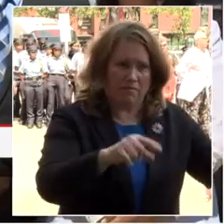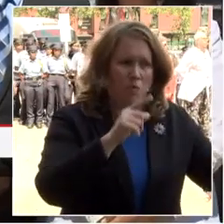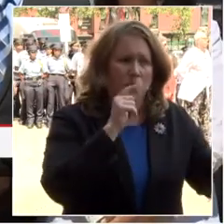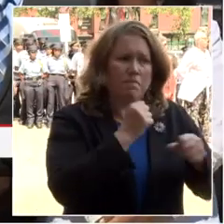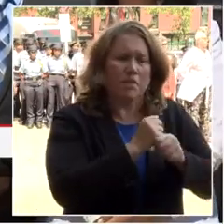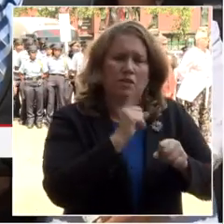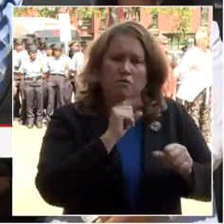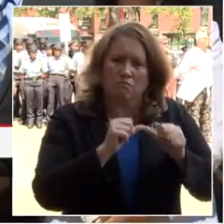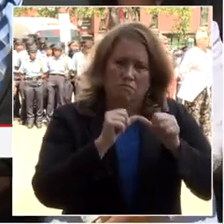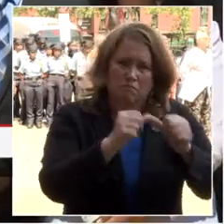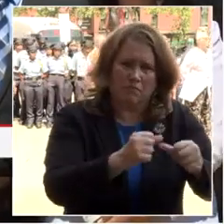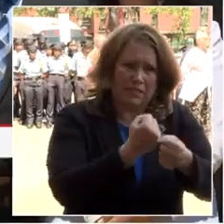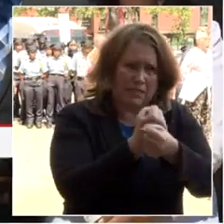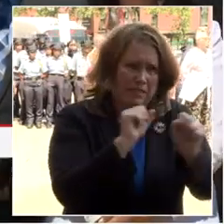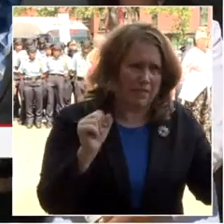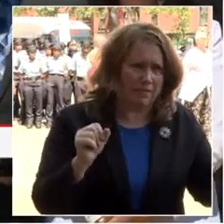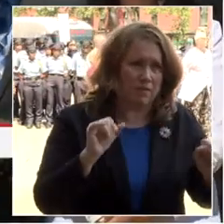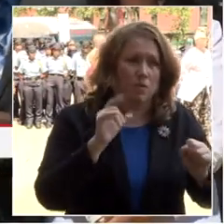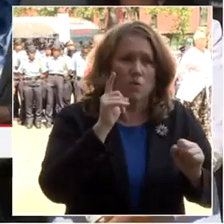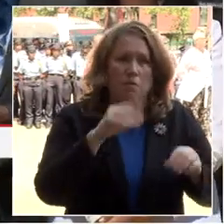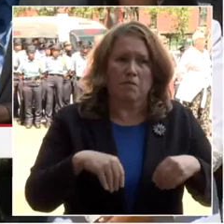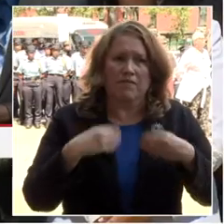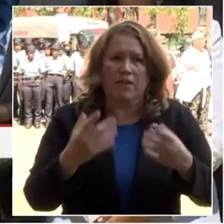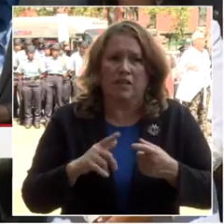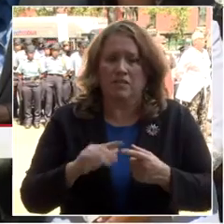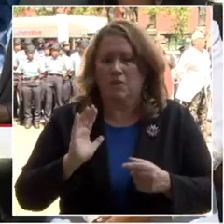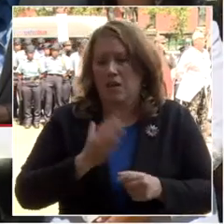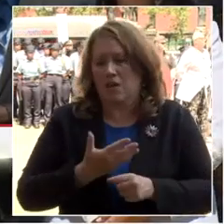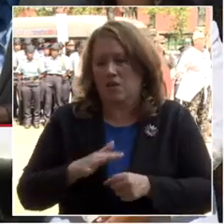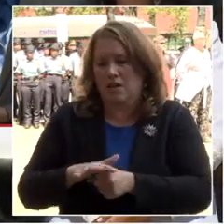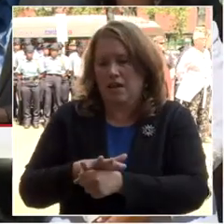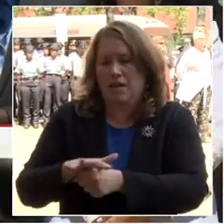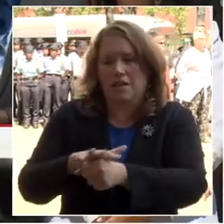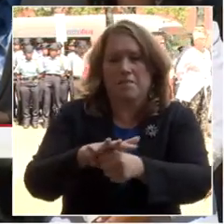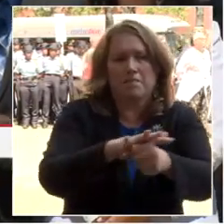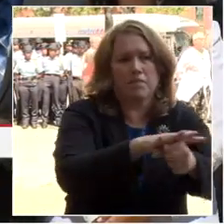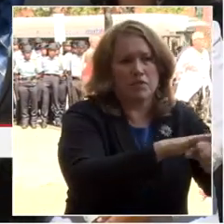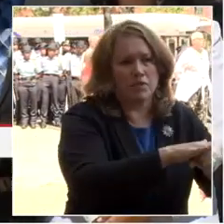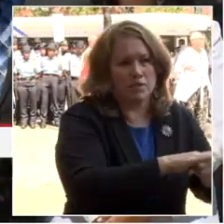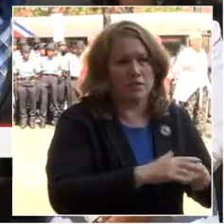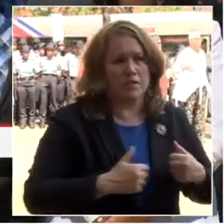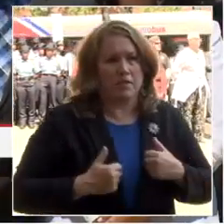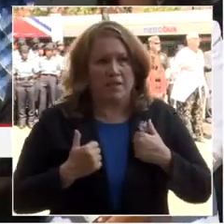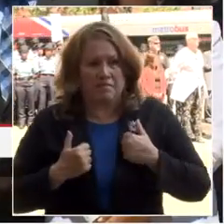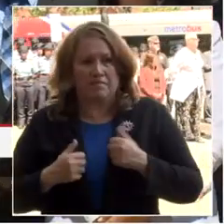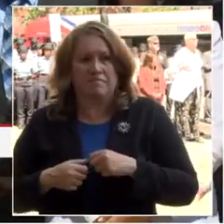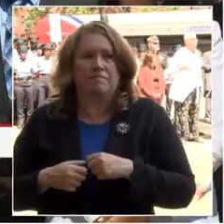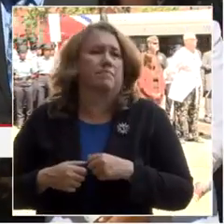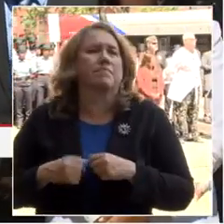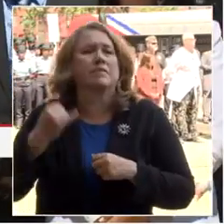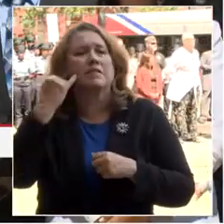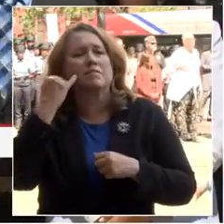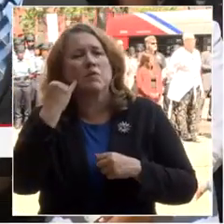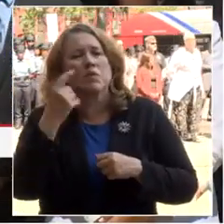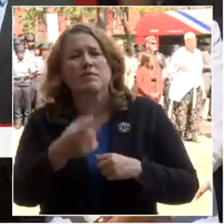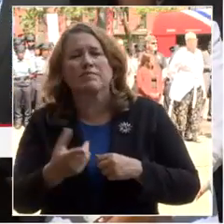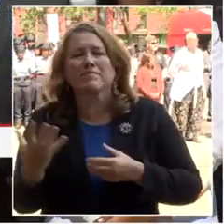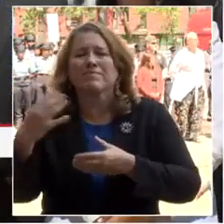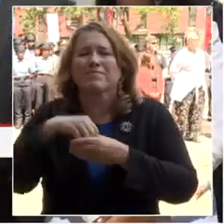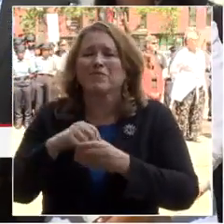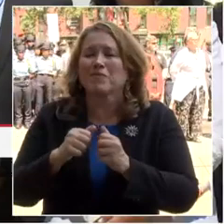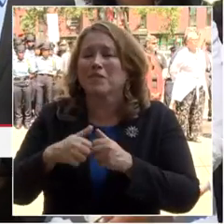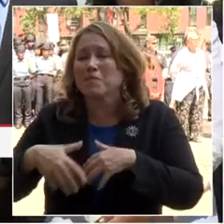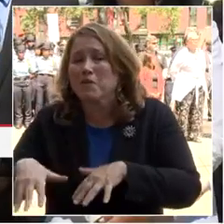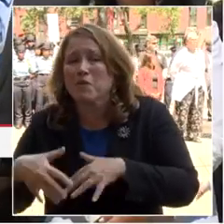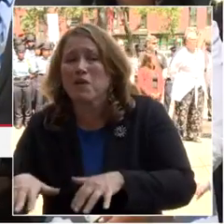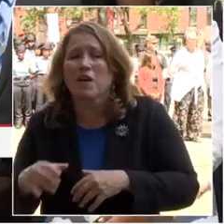service we provide to our neighborhoods and residents. Whether you are participating in one of several community parades, attending